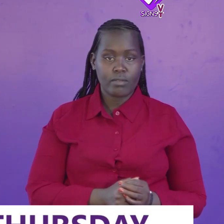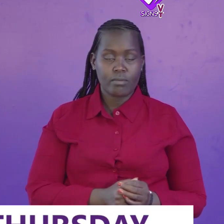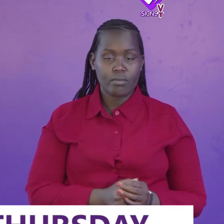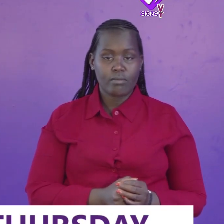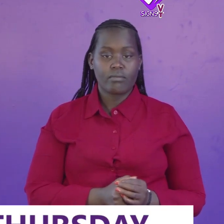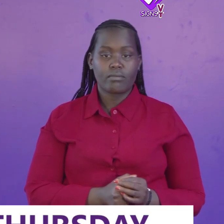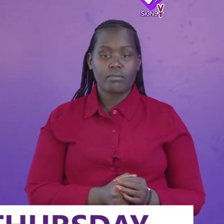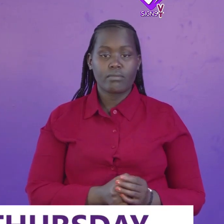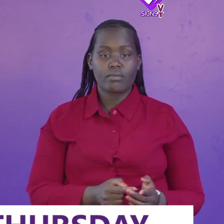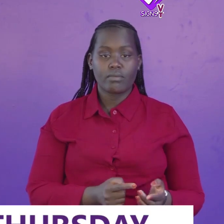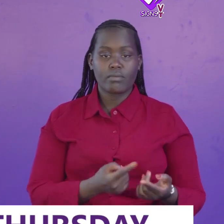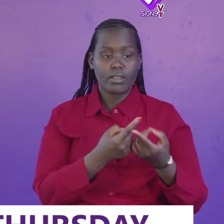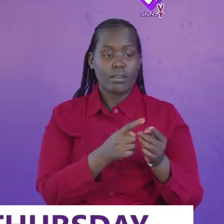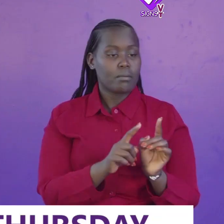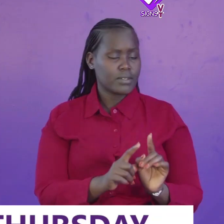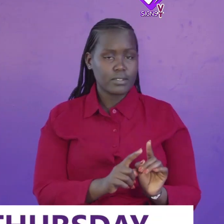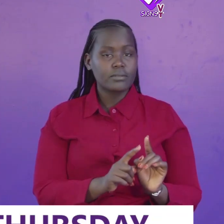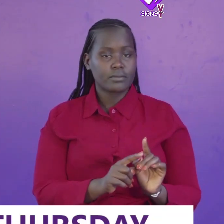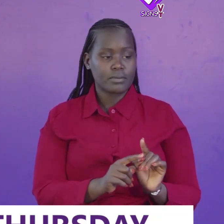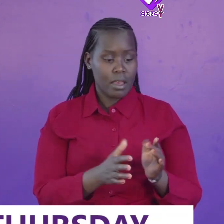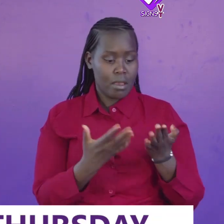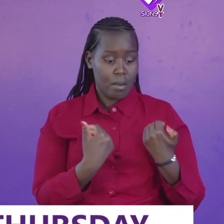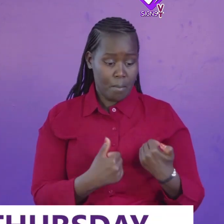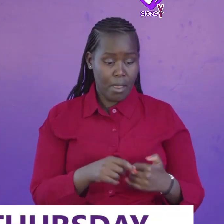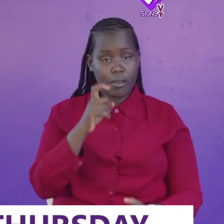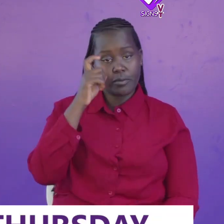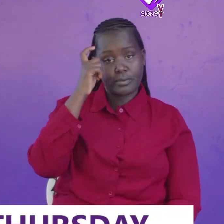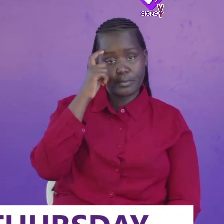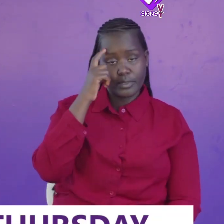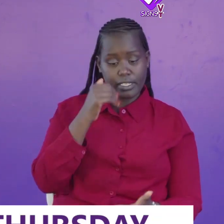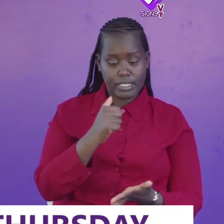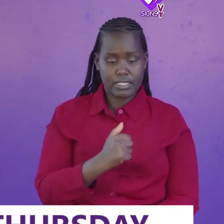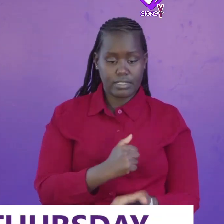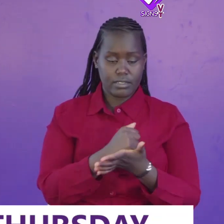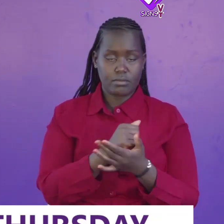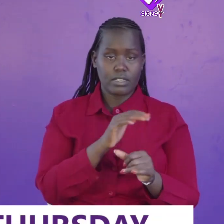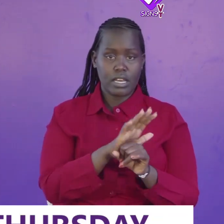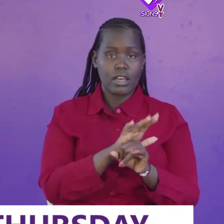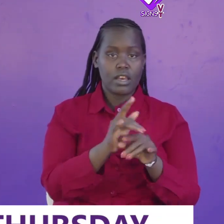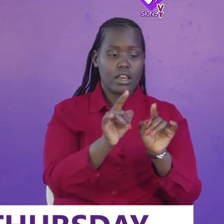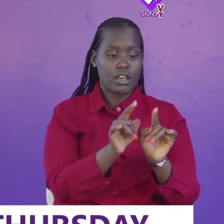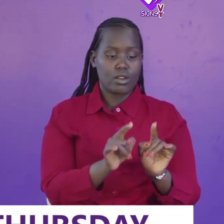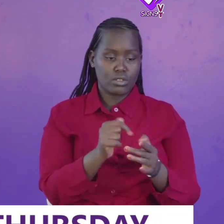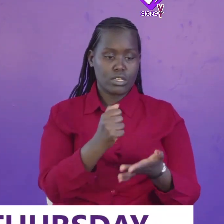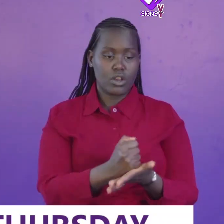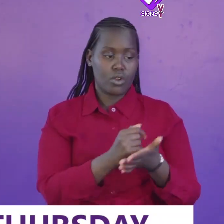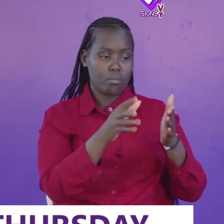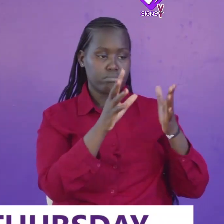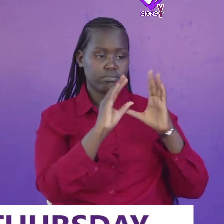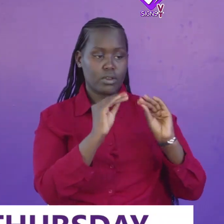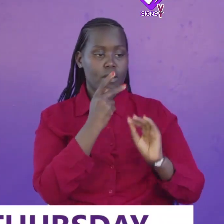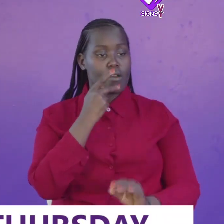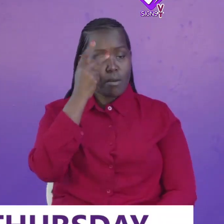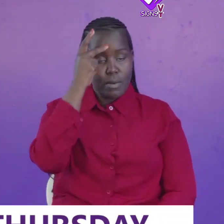stories. But you know, according to me, I think imetusaidia sana, and it's also helping us educate our parents as